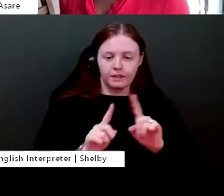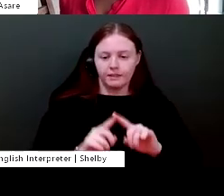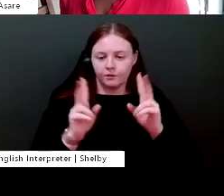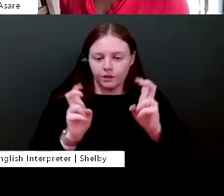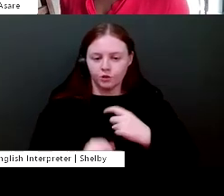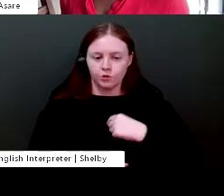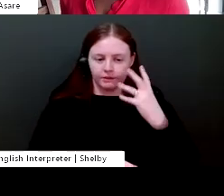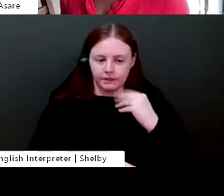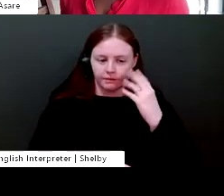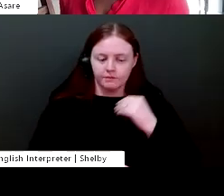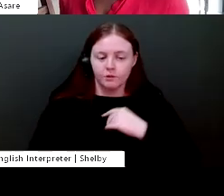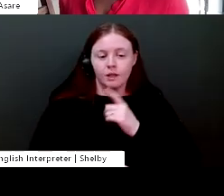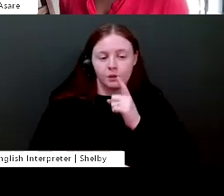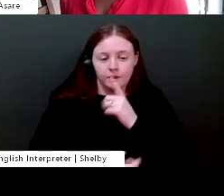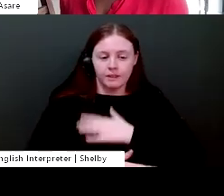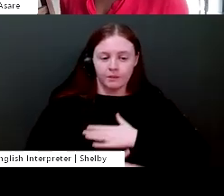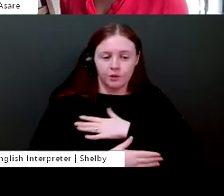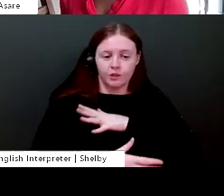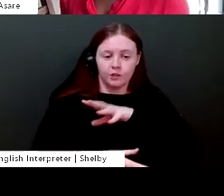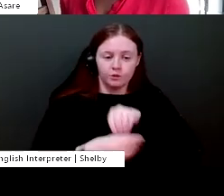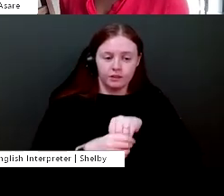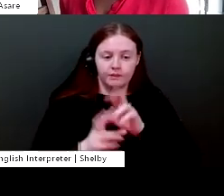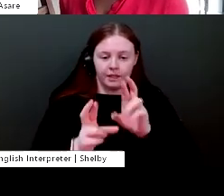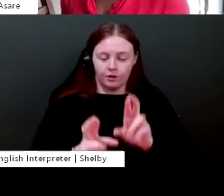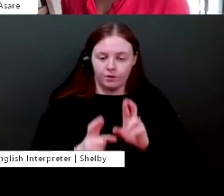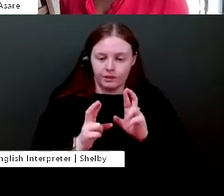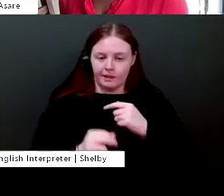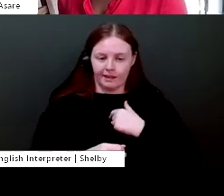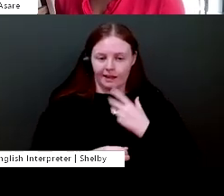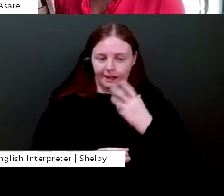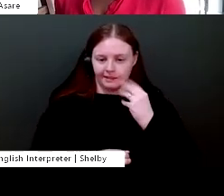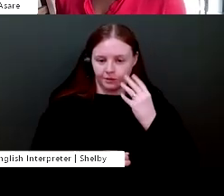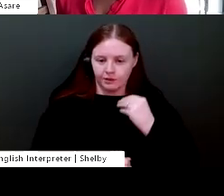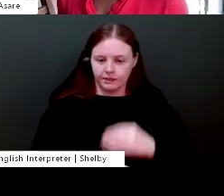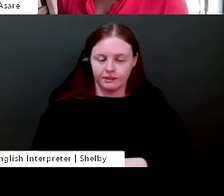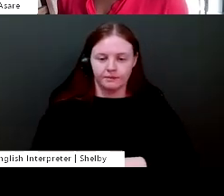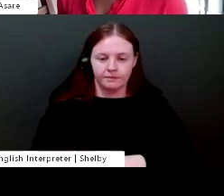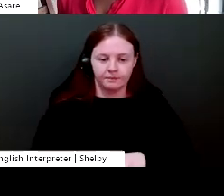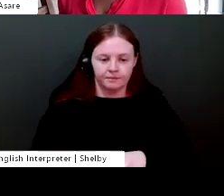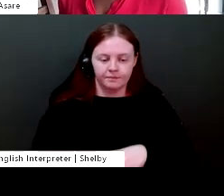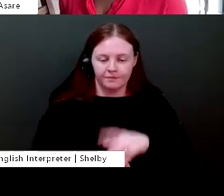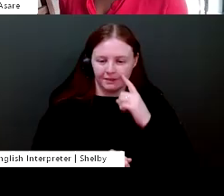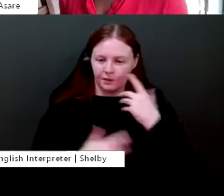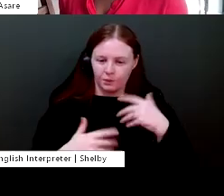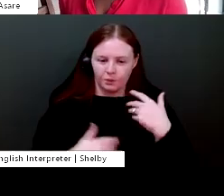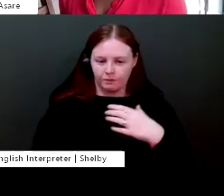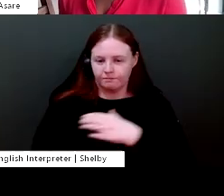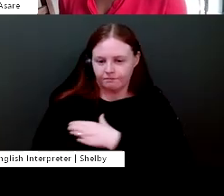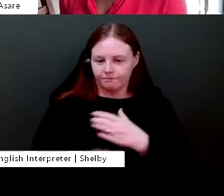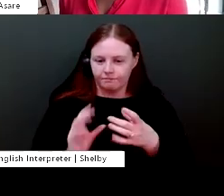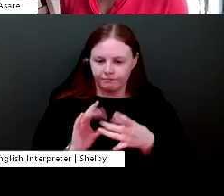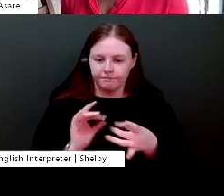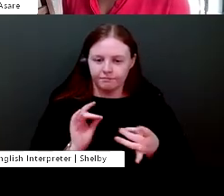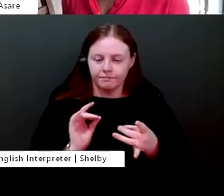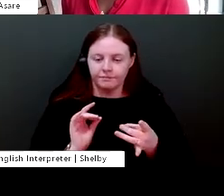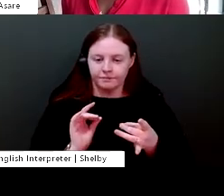really appreciate the inclusivity and the respect I was given here. And I think that's quite powerful and speaks to